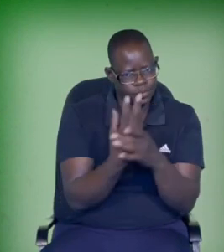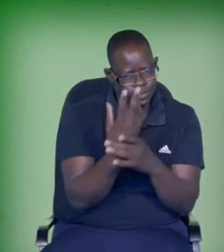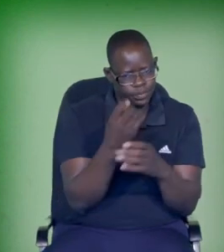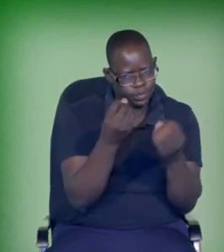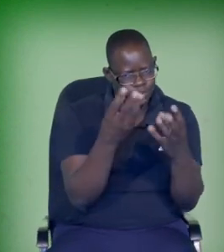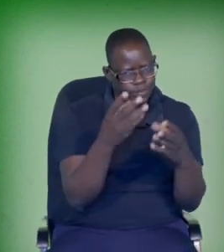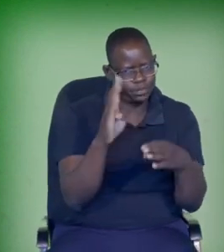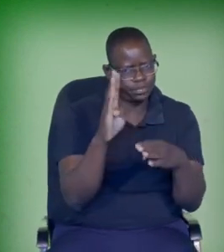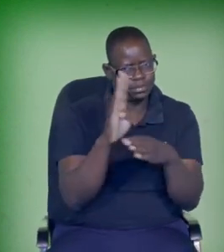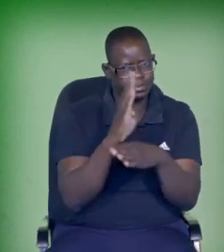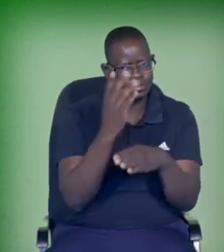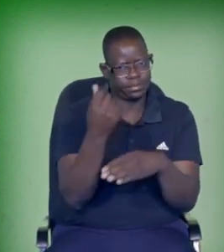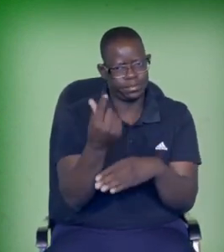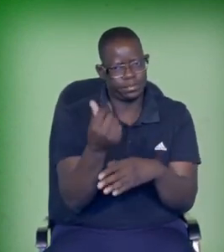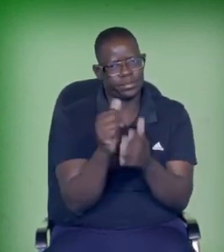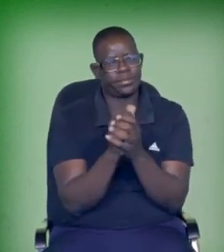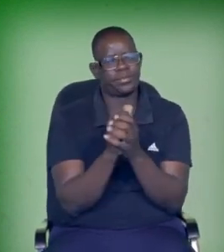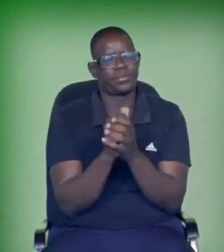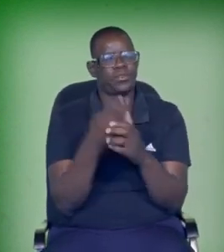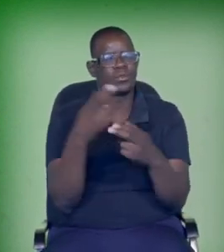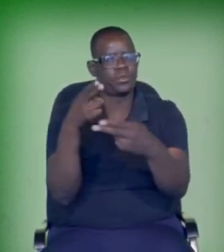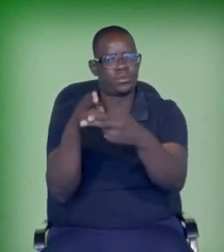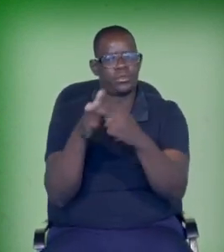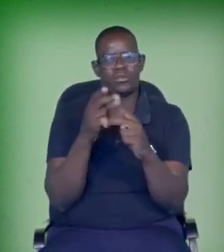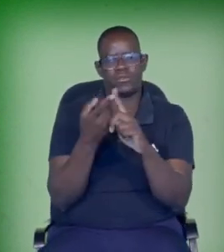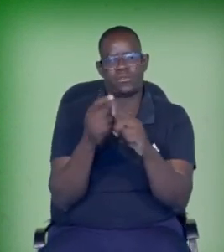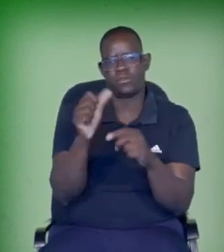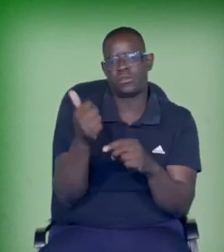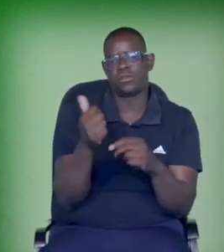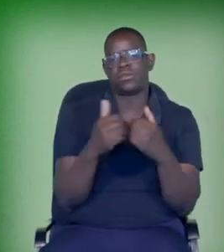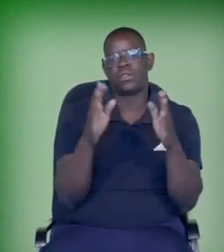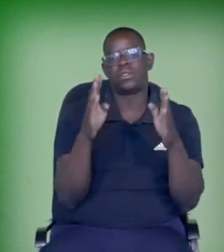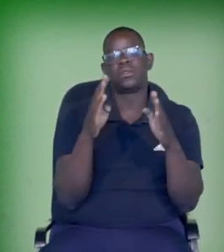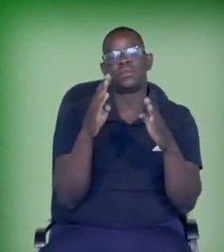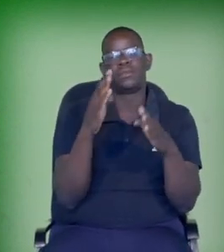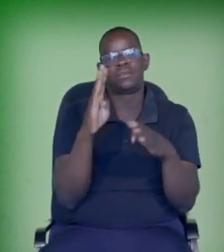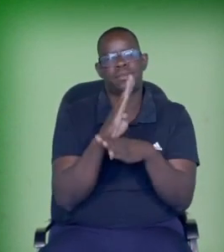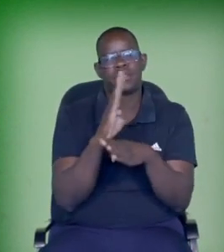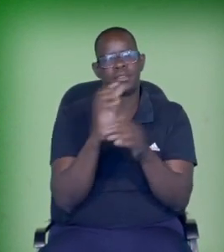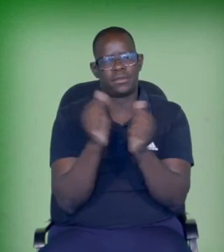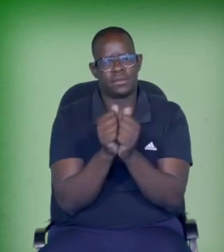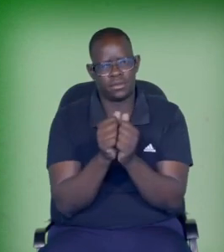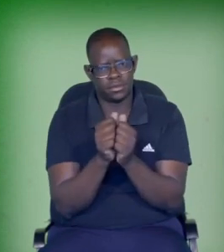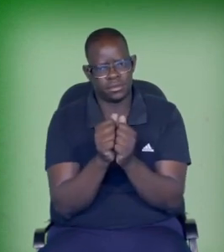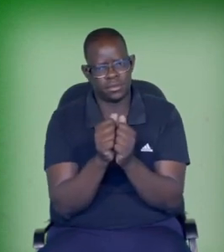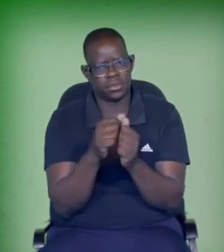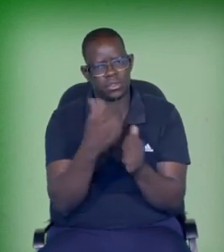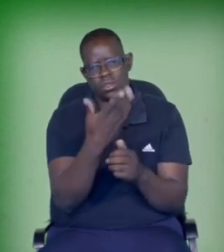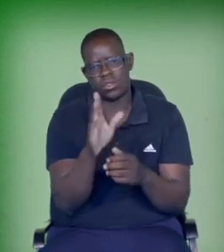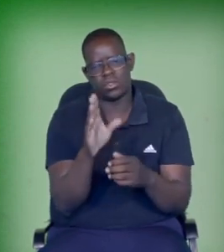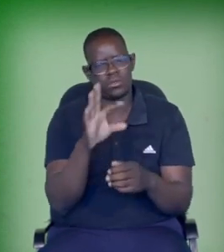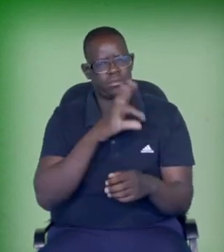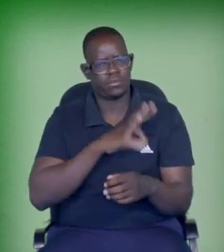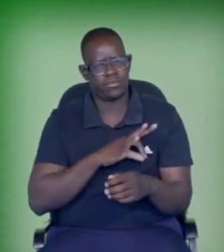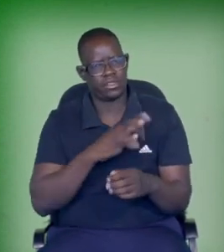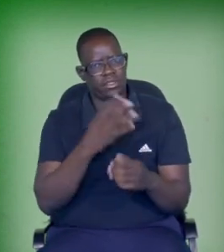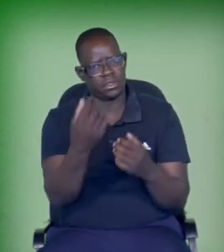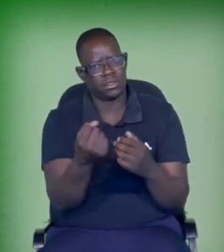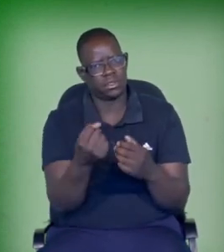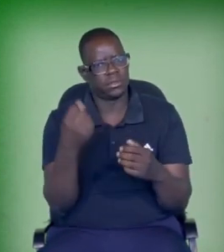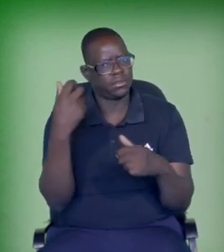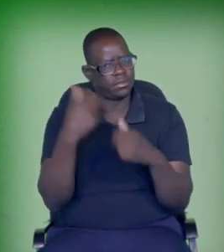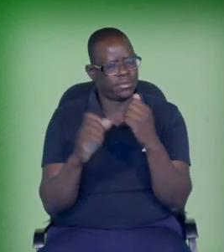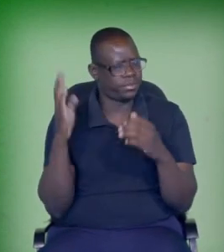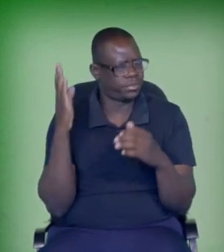if he or she has it, otherwise he borrows all the capital to start the business with. He also takes all profits, carries all the